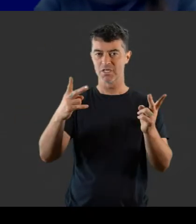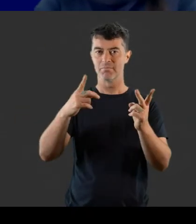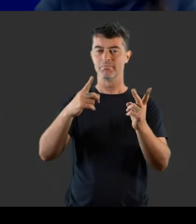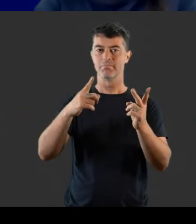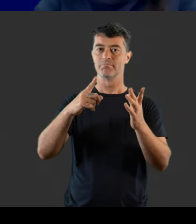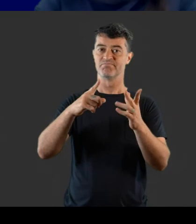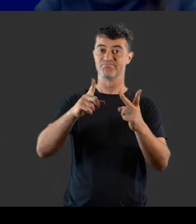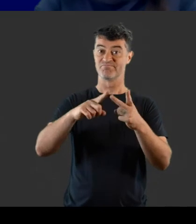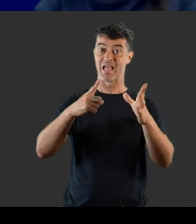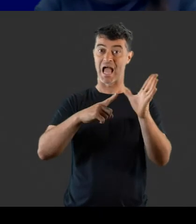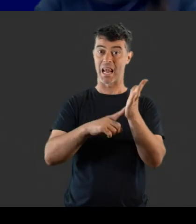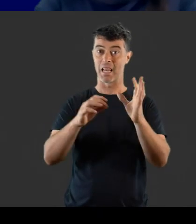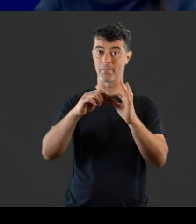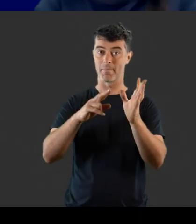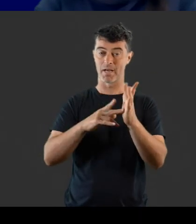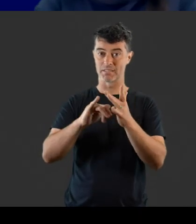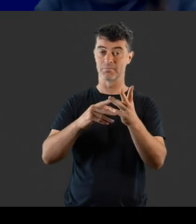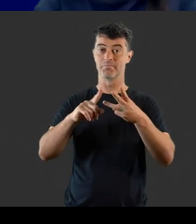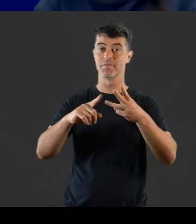impairment, albinism,